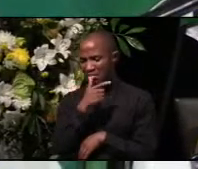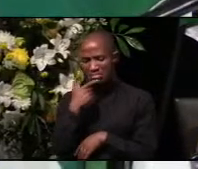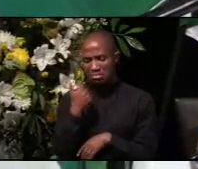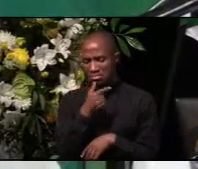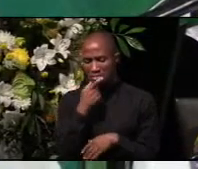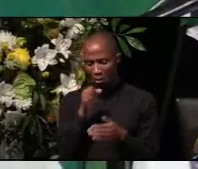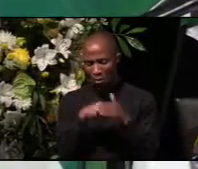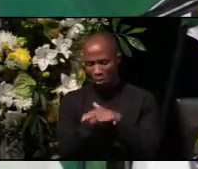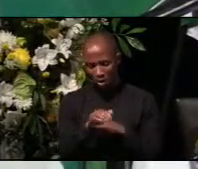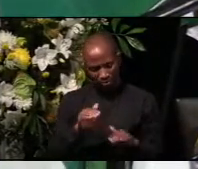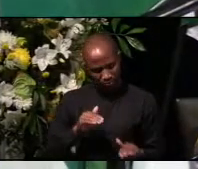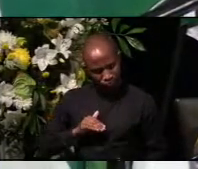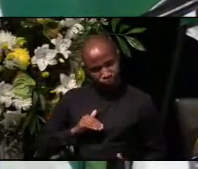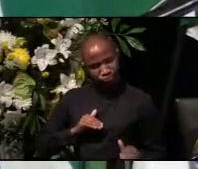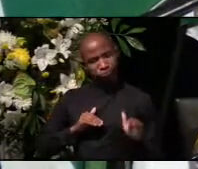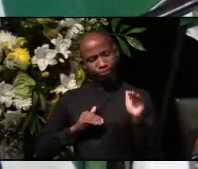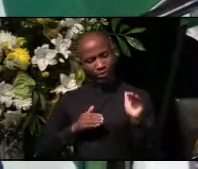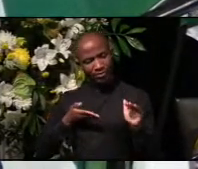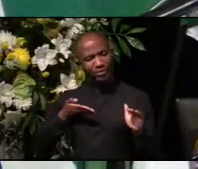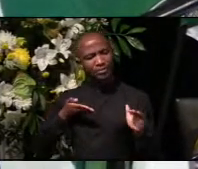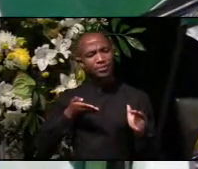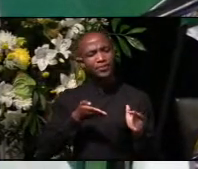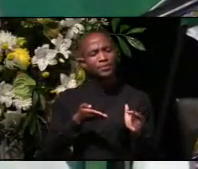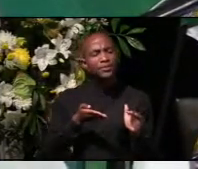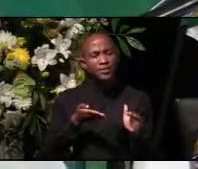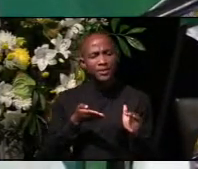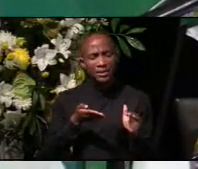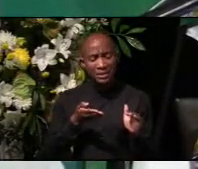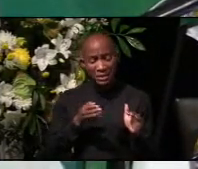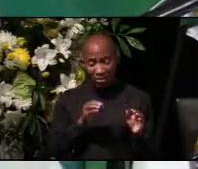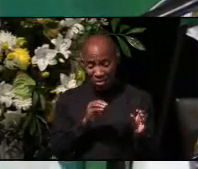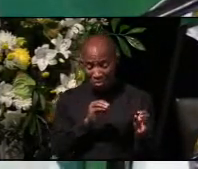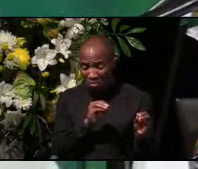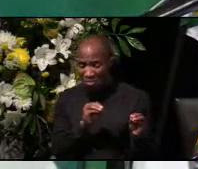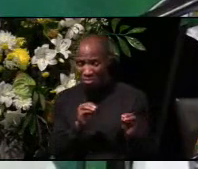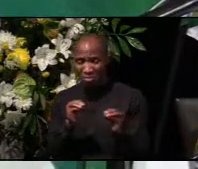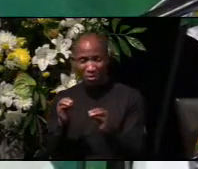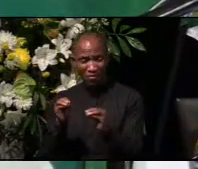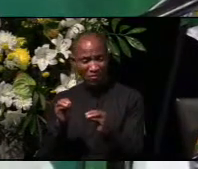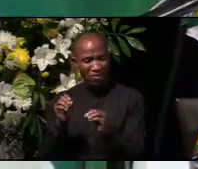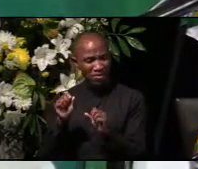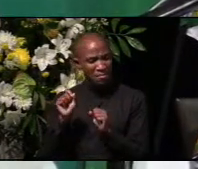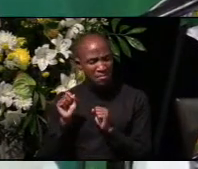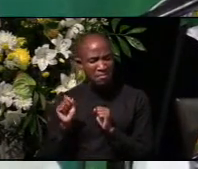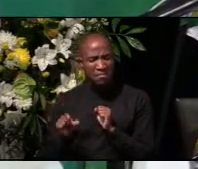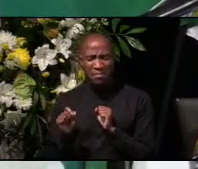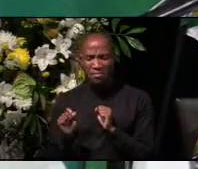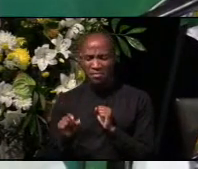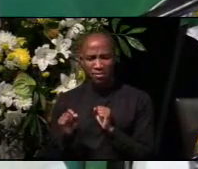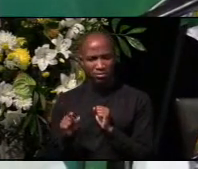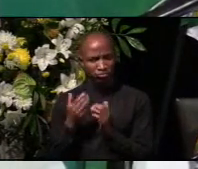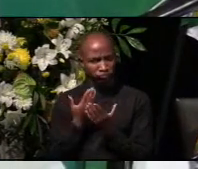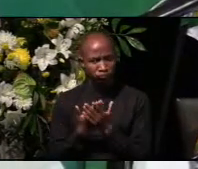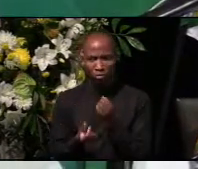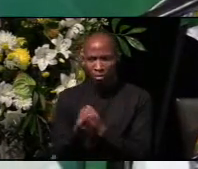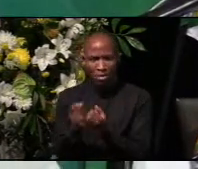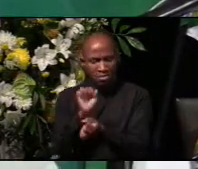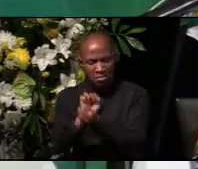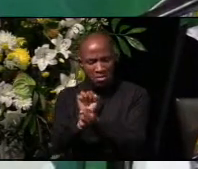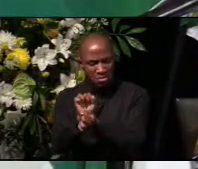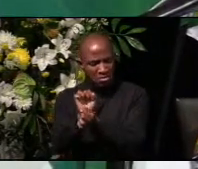we ended up in the prison trial who was like all others acquitted